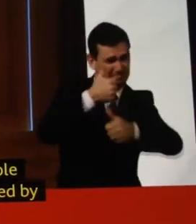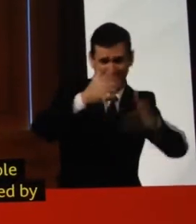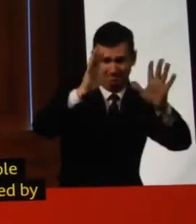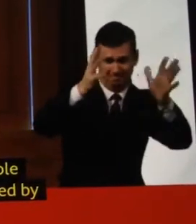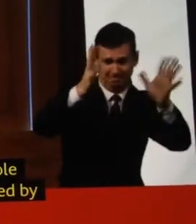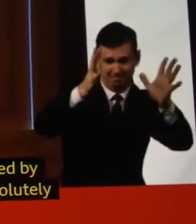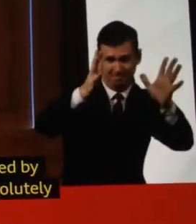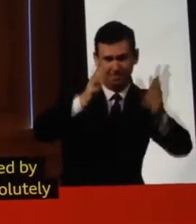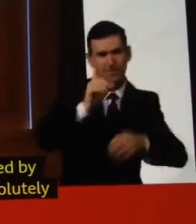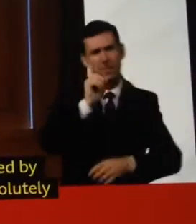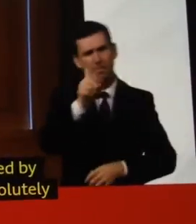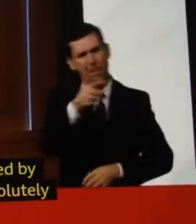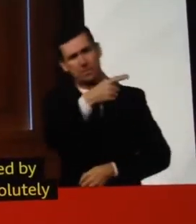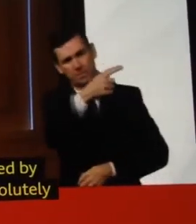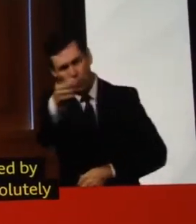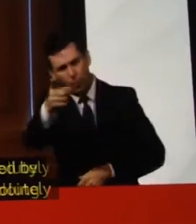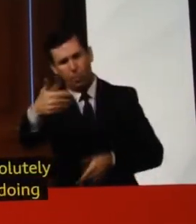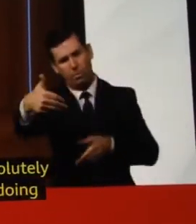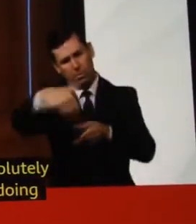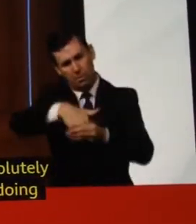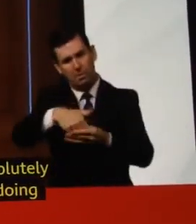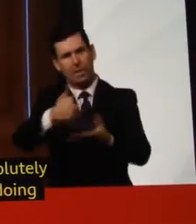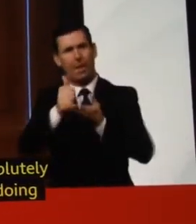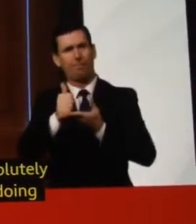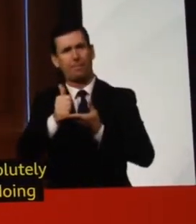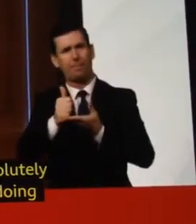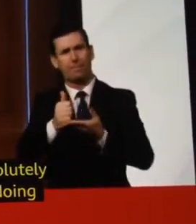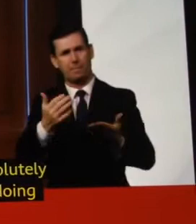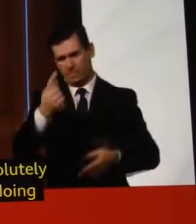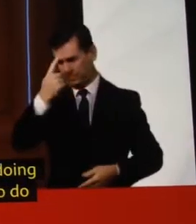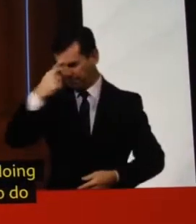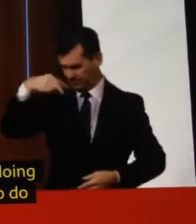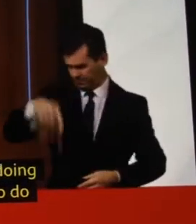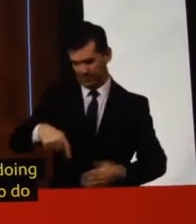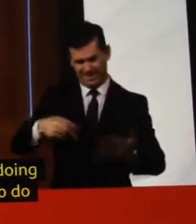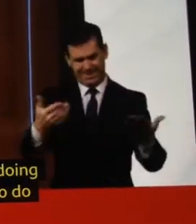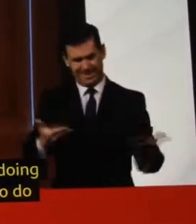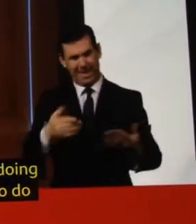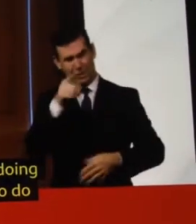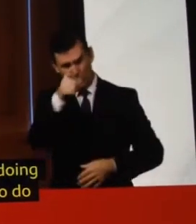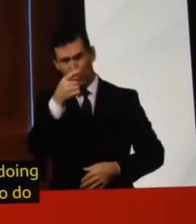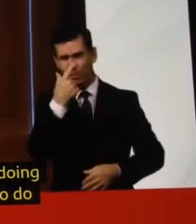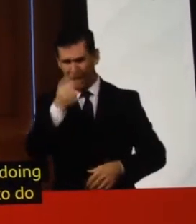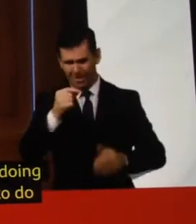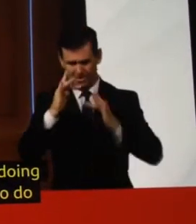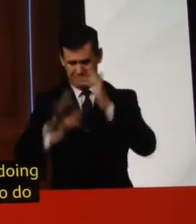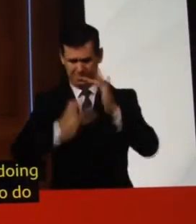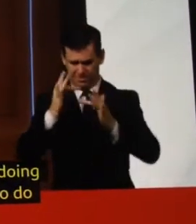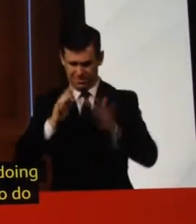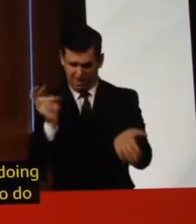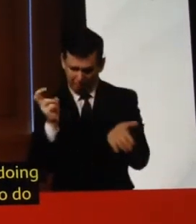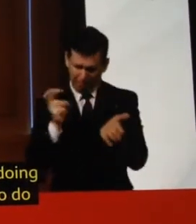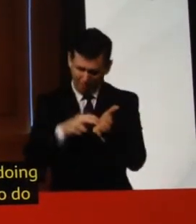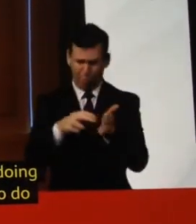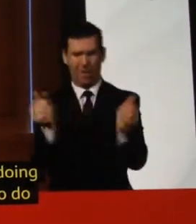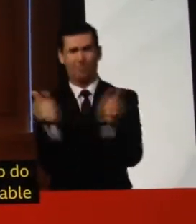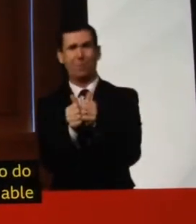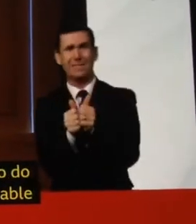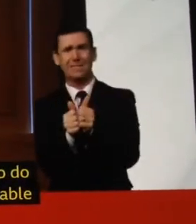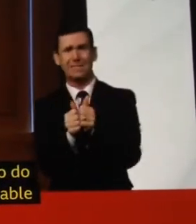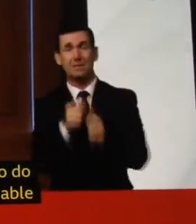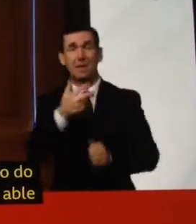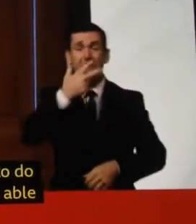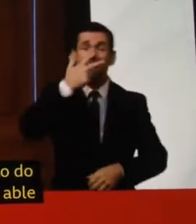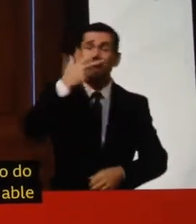need to do your part. From today, you're able to book an appointment online to get your vaccination if you're over the